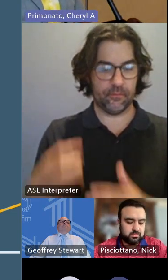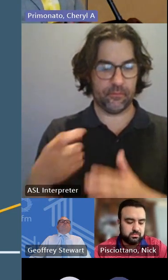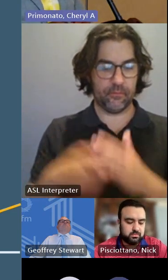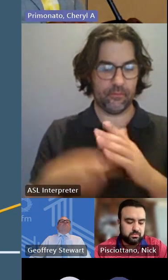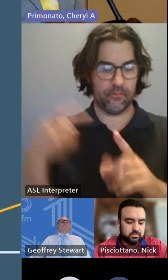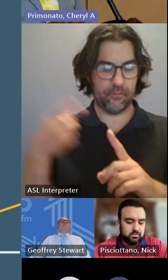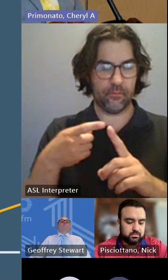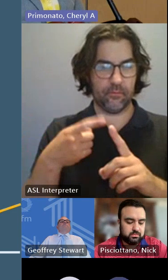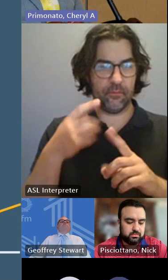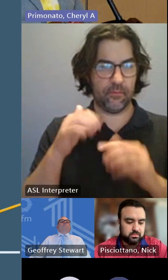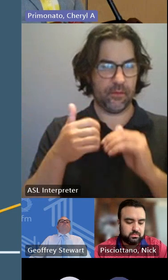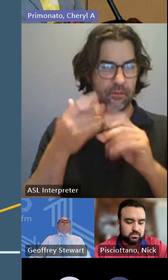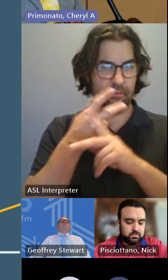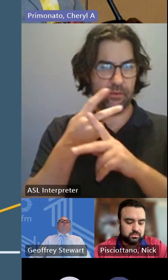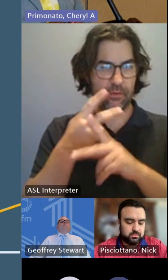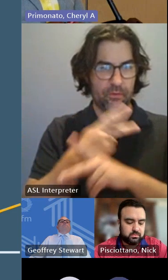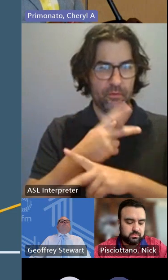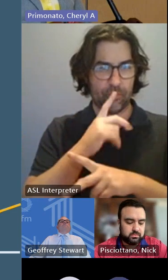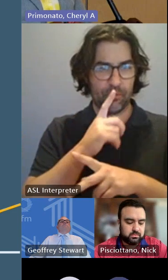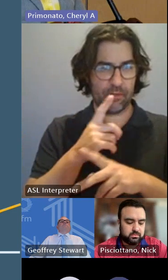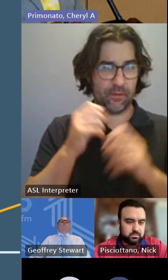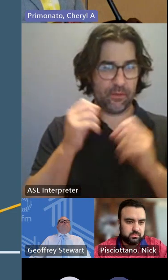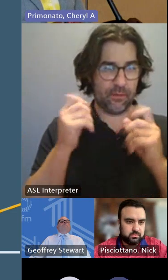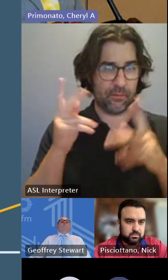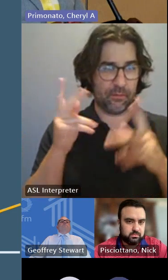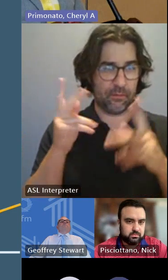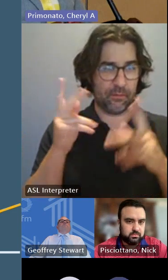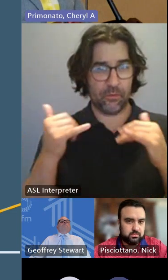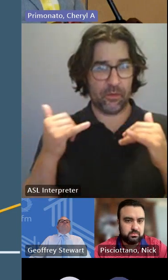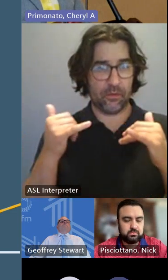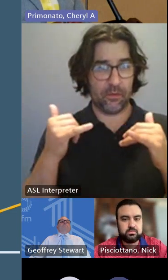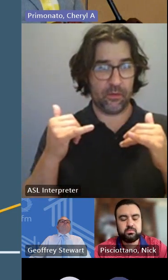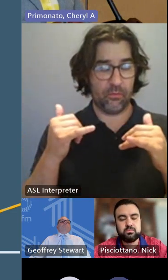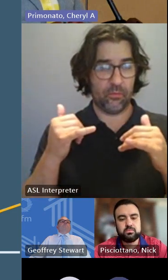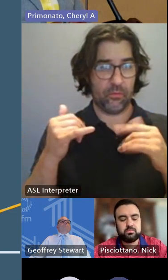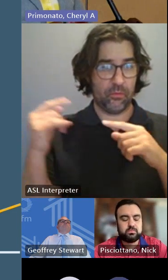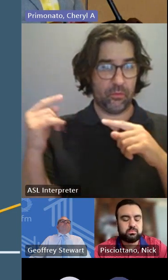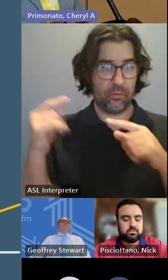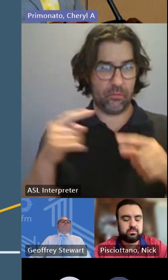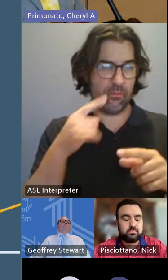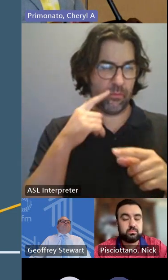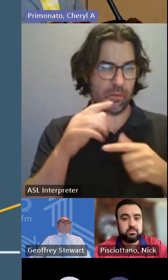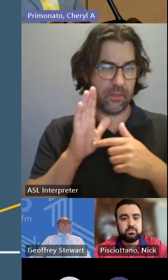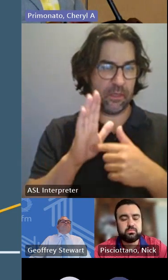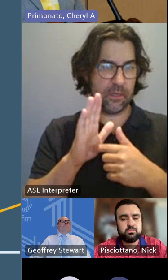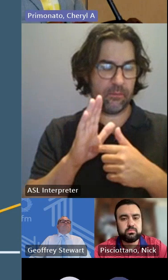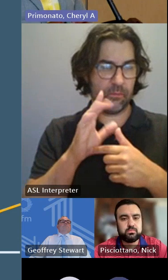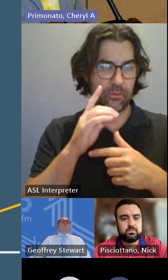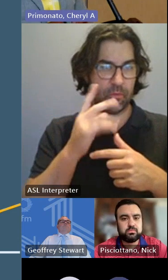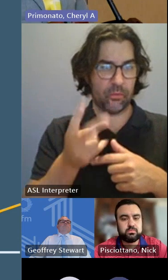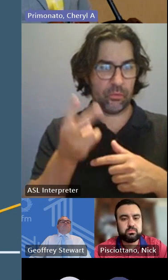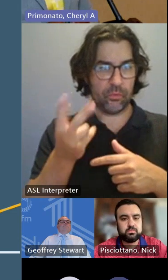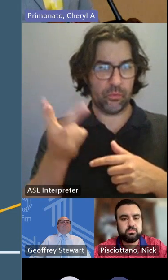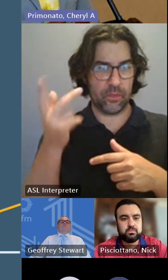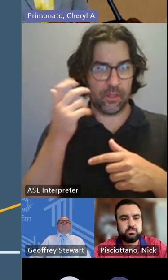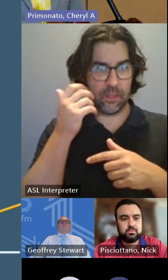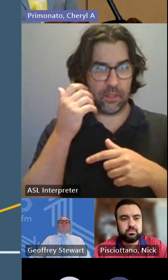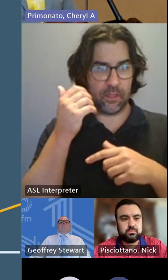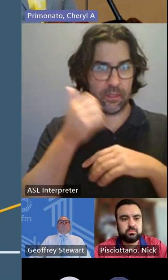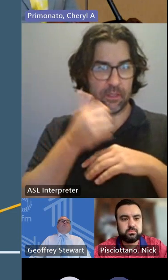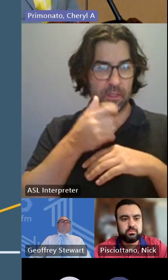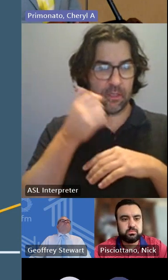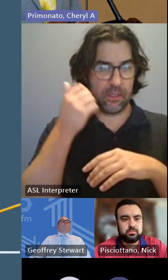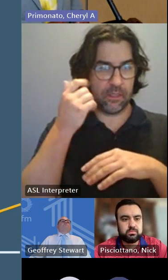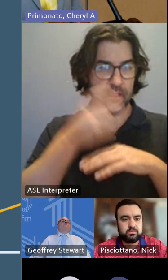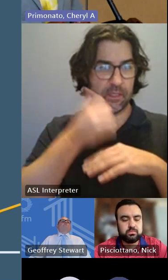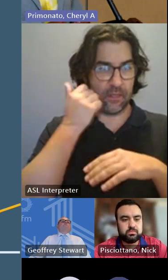it influenced by the fact that so many people are now only coming into town, for example, 2 or 3 days a week? So we looked at